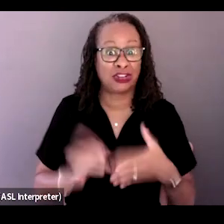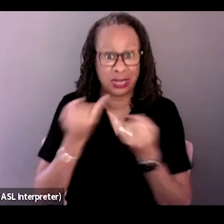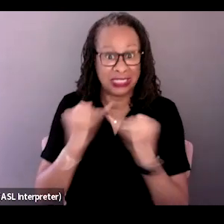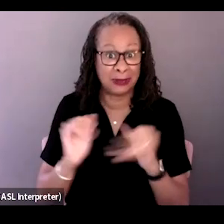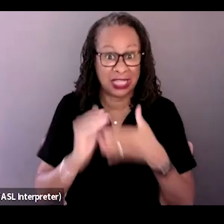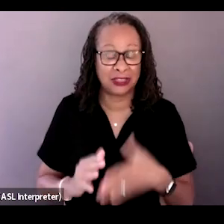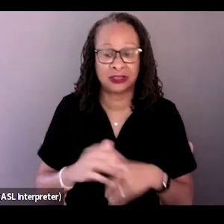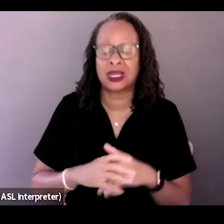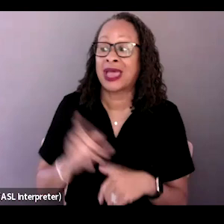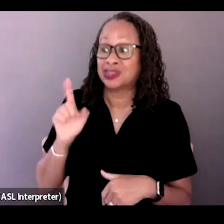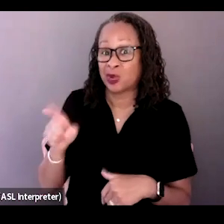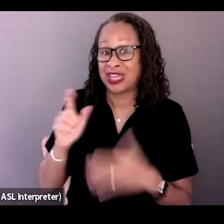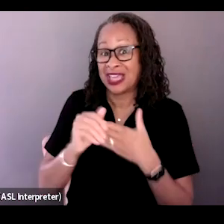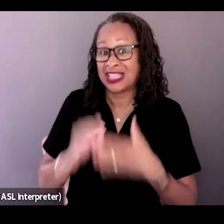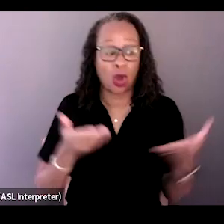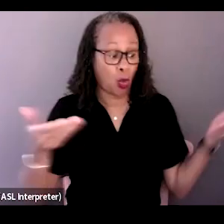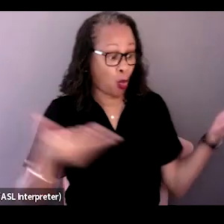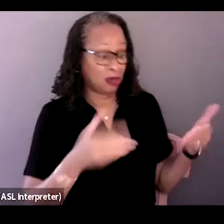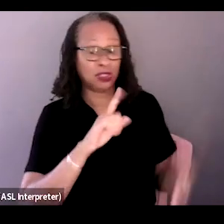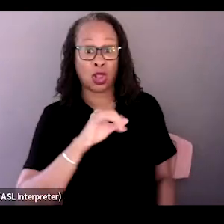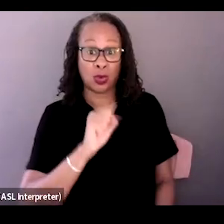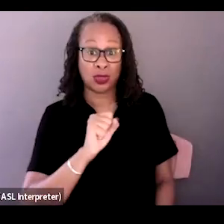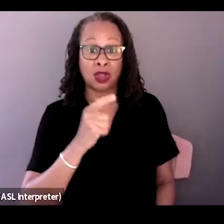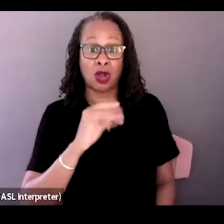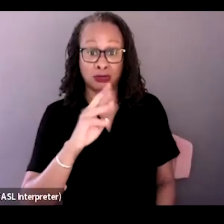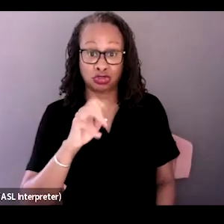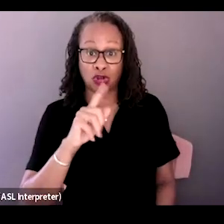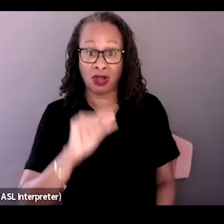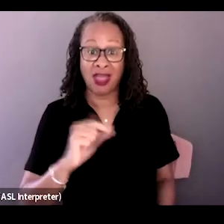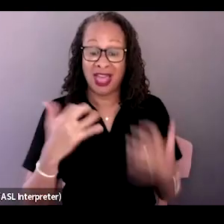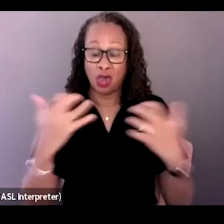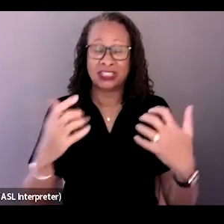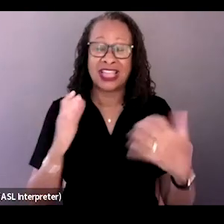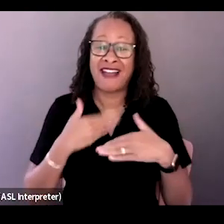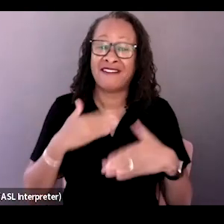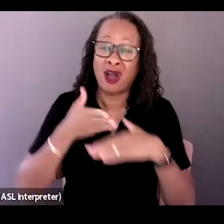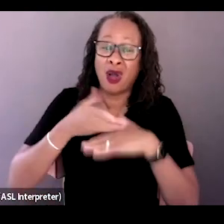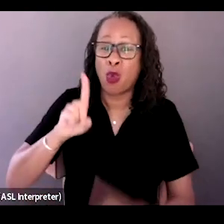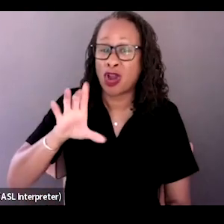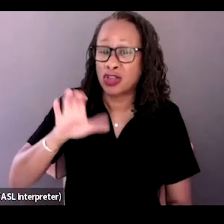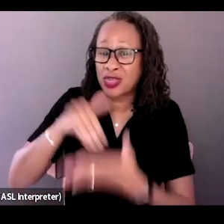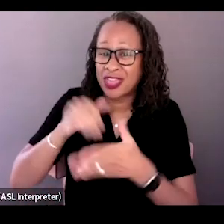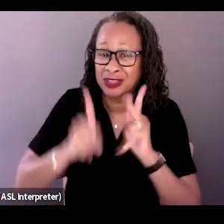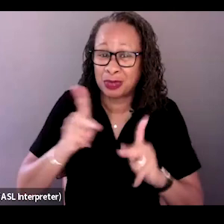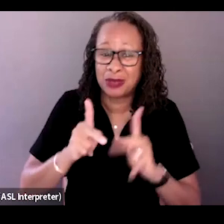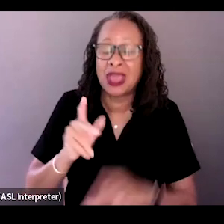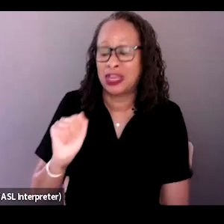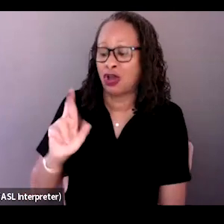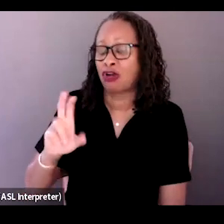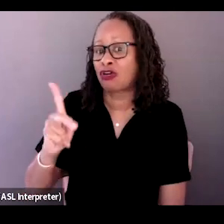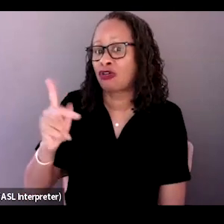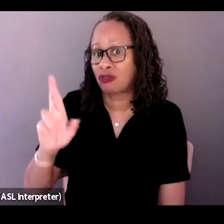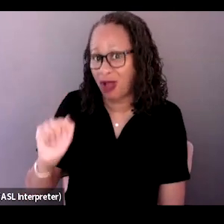welcomed Louis Armstrong, and there was an audience of 100,000 people in Accra, in the sort of the main Polo Square. At the